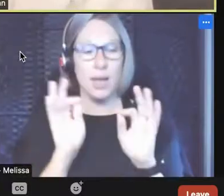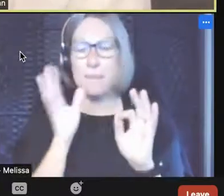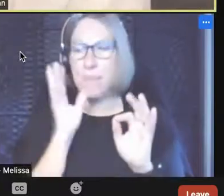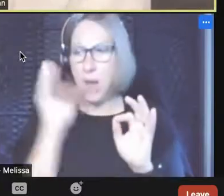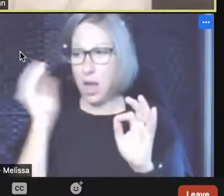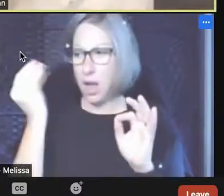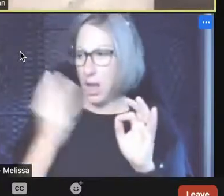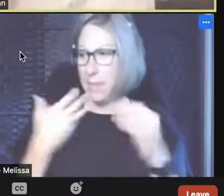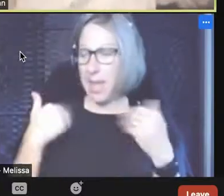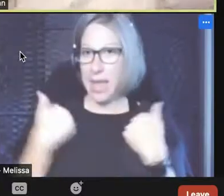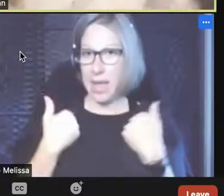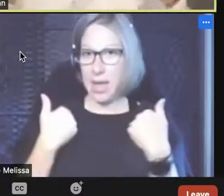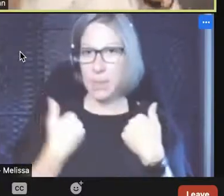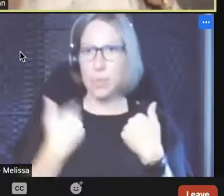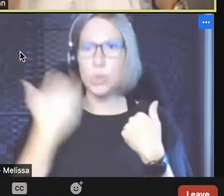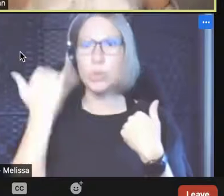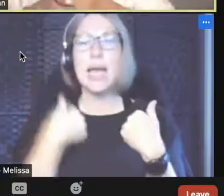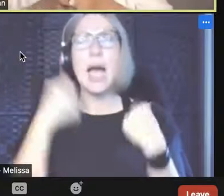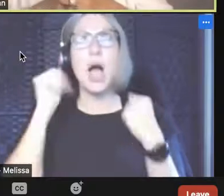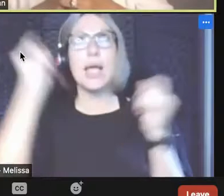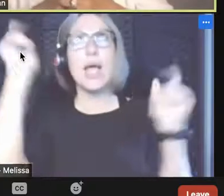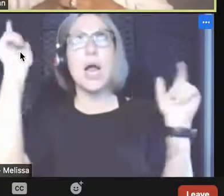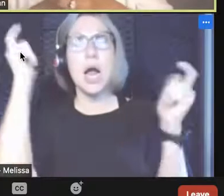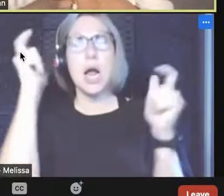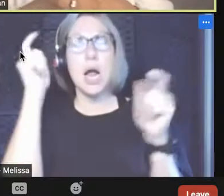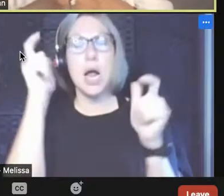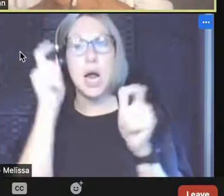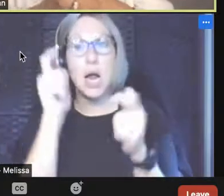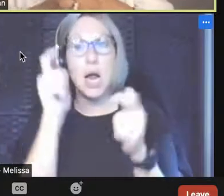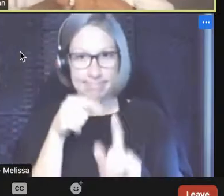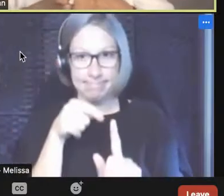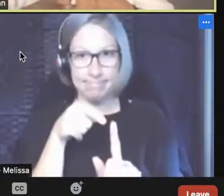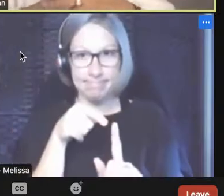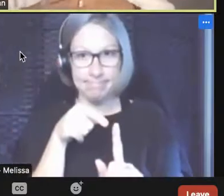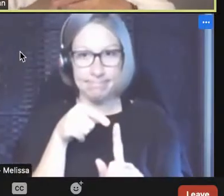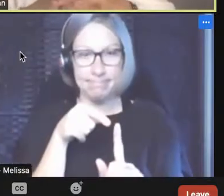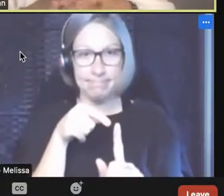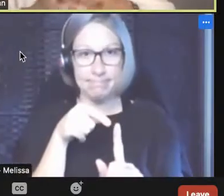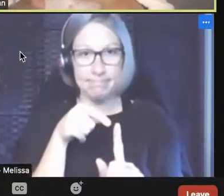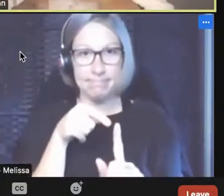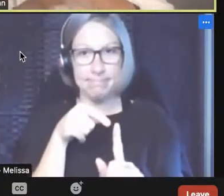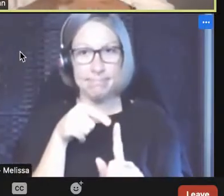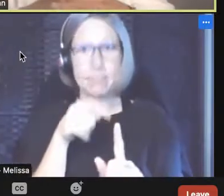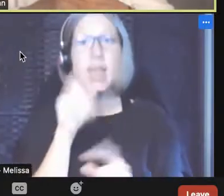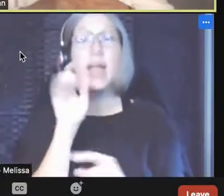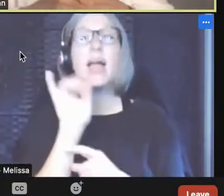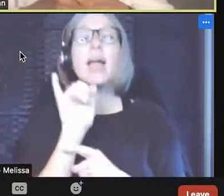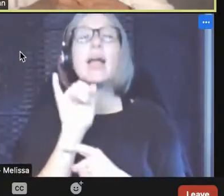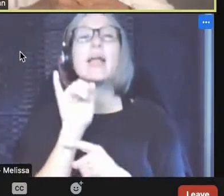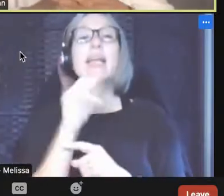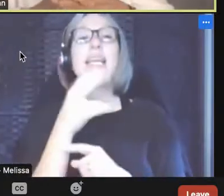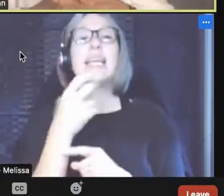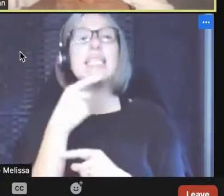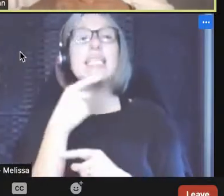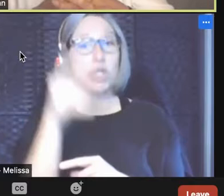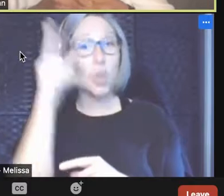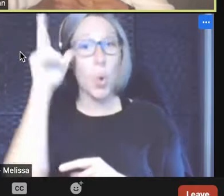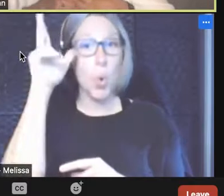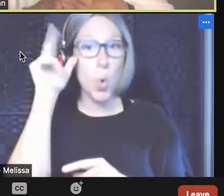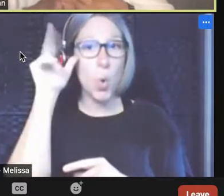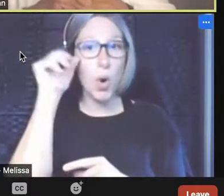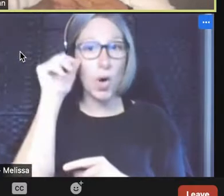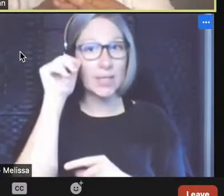told me now I can narrow down my search to animals. And so this is not, he says this is a horse. And